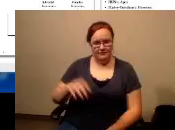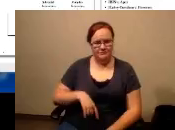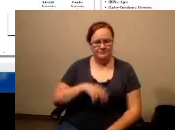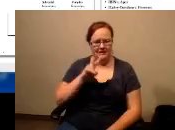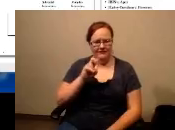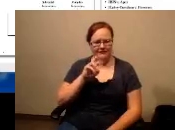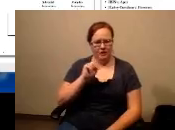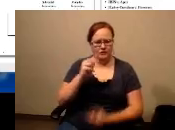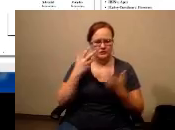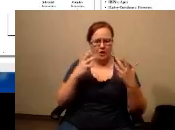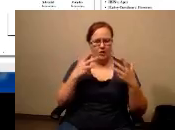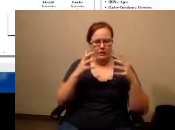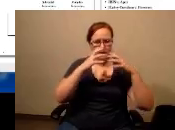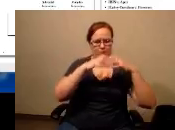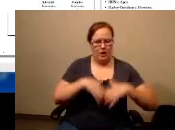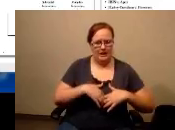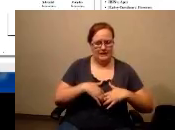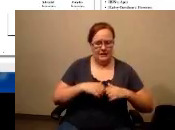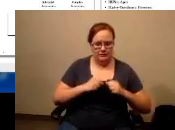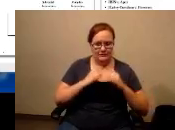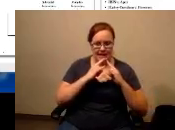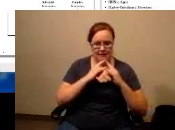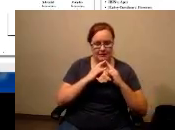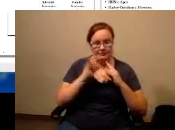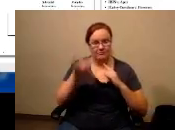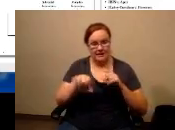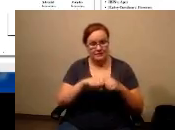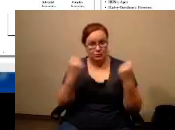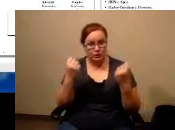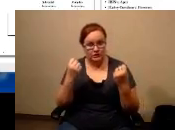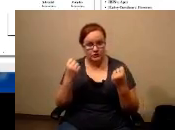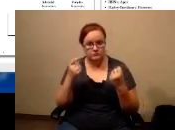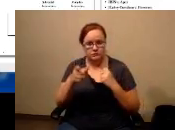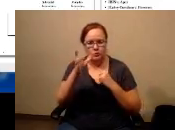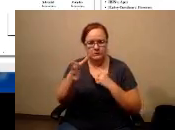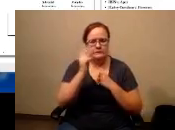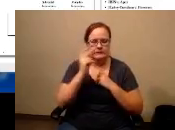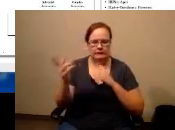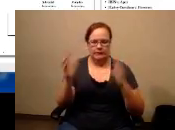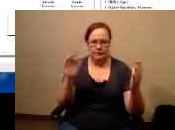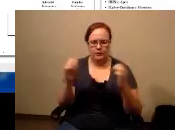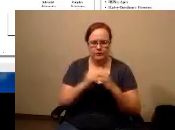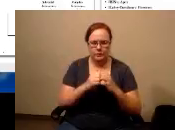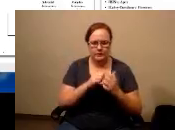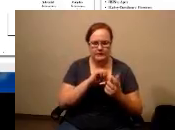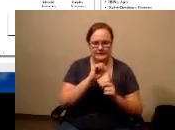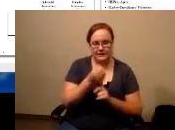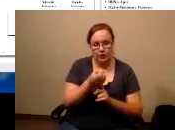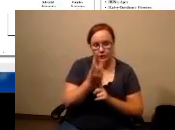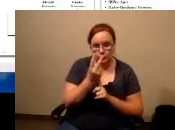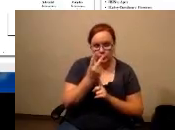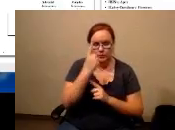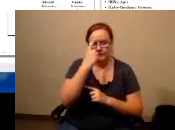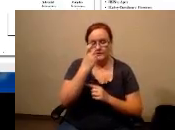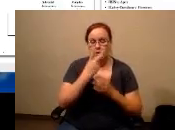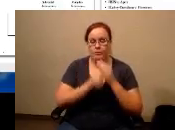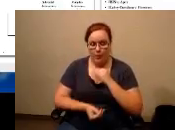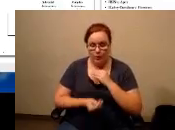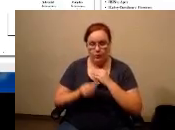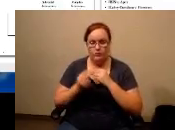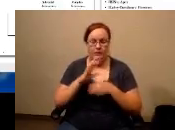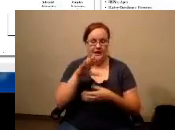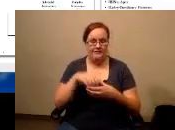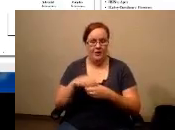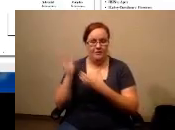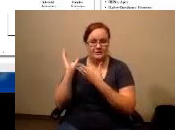tent. It's a breach. And you'll see the comparison to scenario 2 because both involve the